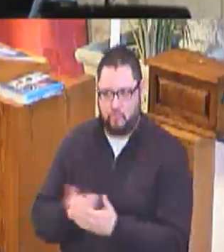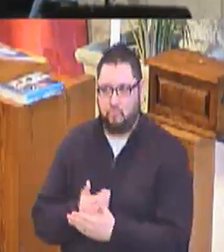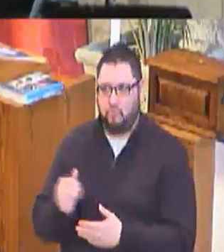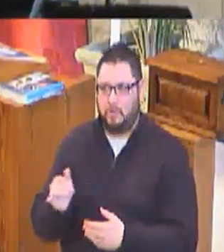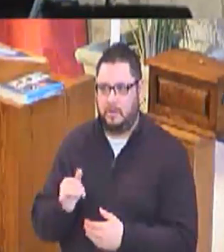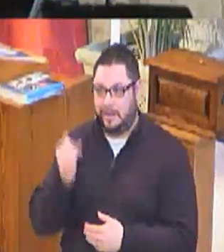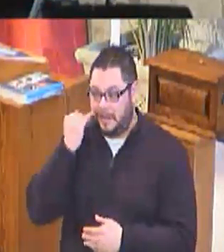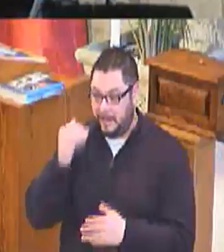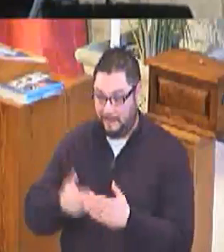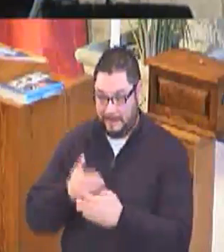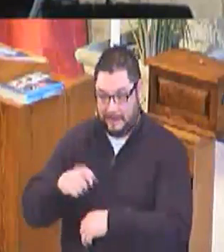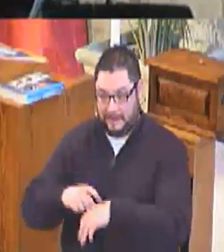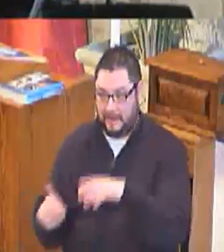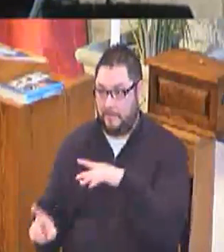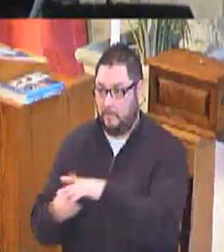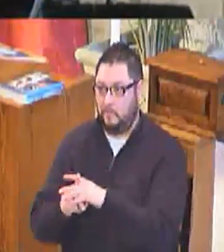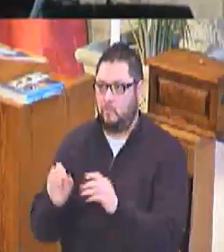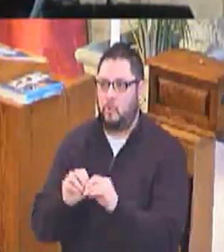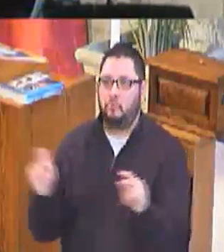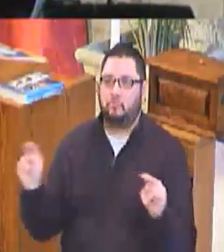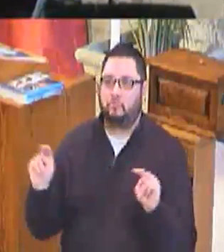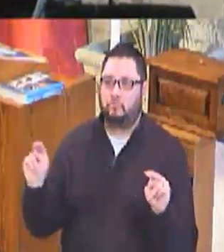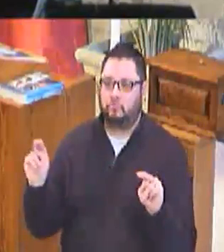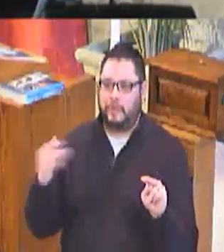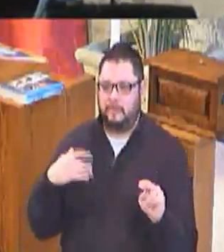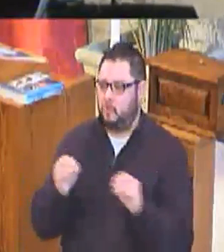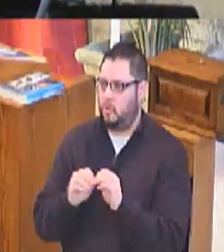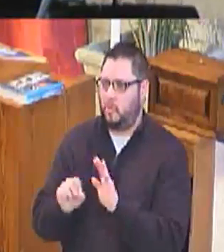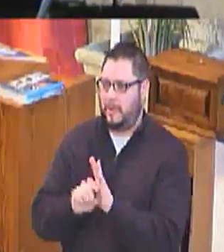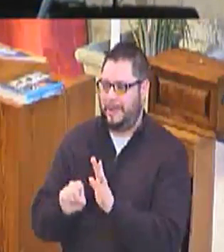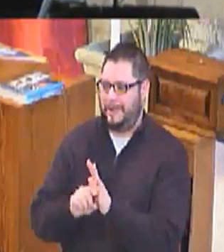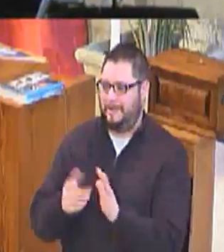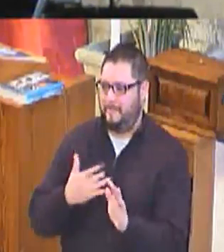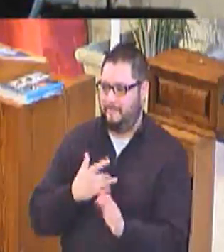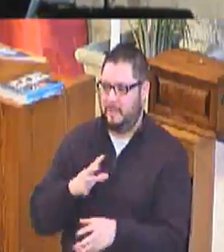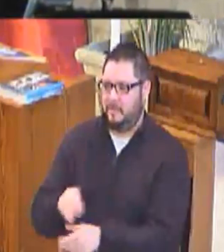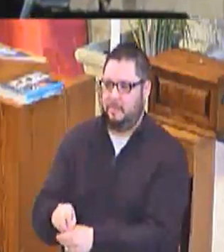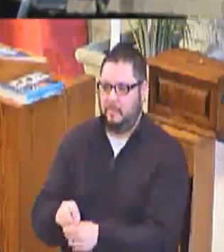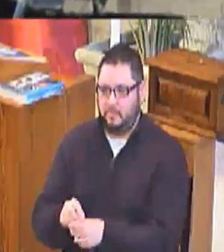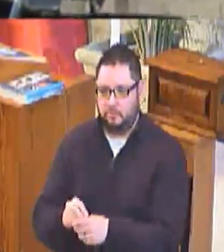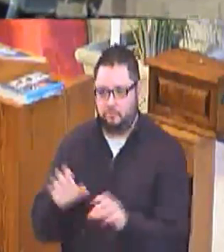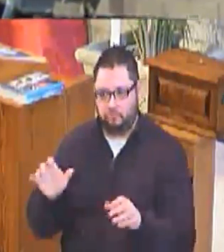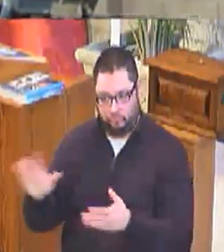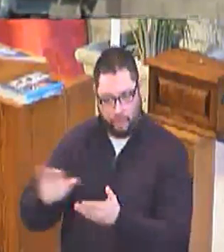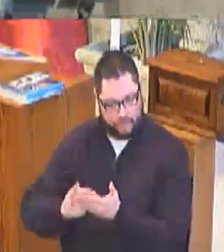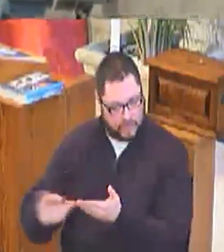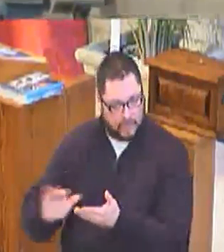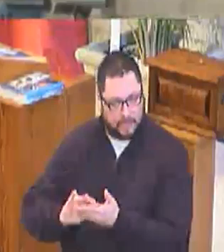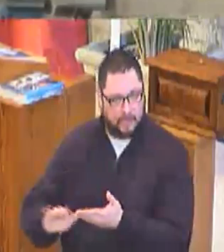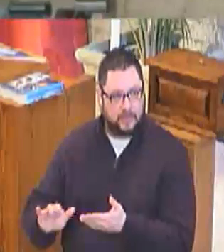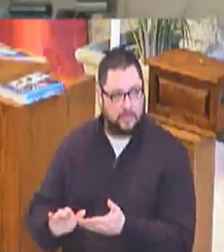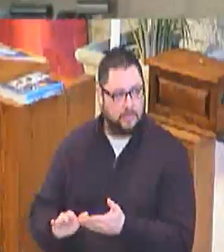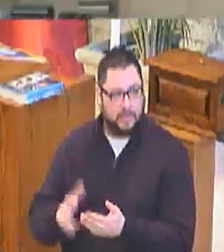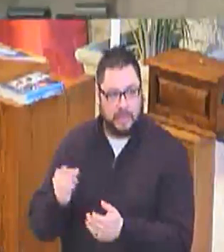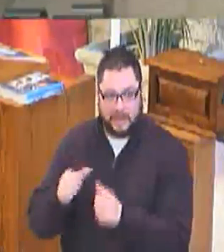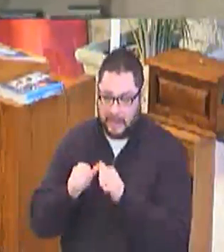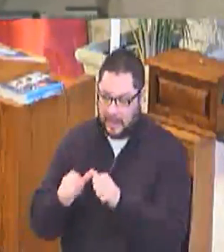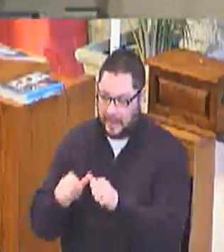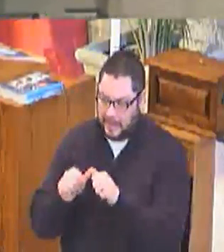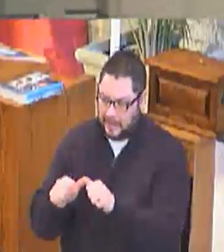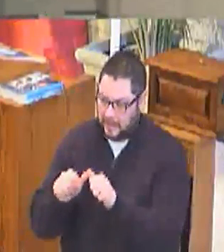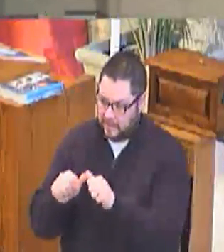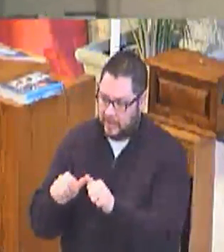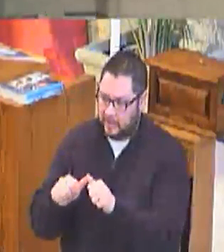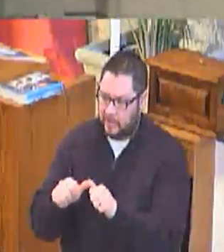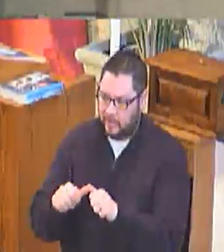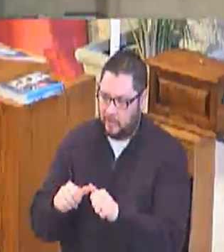again, it's neutral. There's no negative feelings around it. Do your forgiveness work. And then continue to monitor,